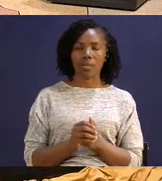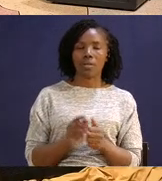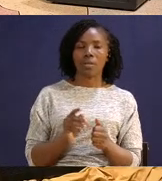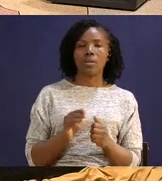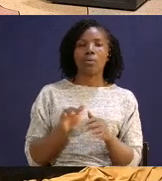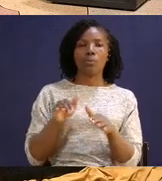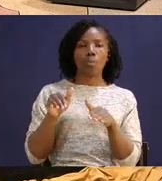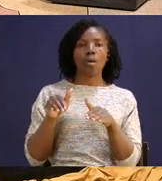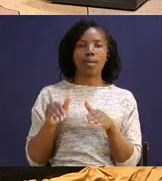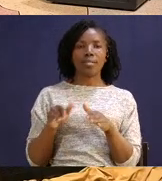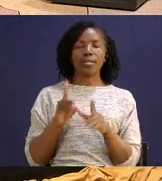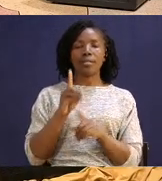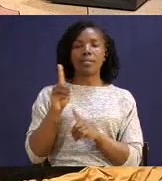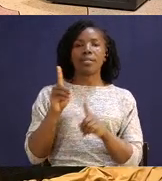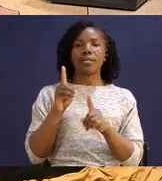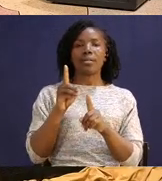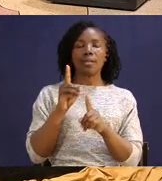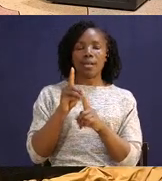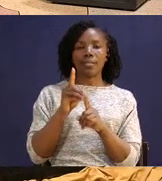ikuje.